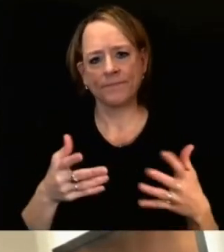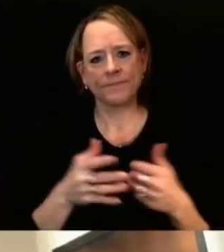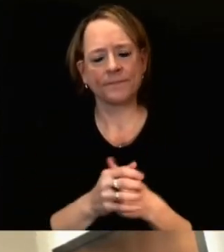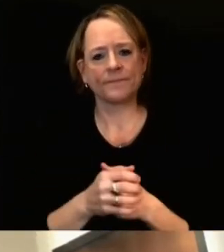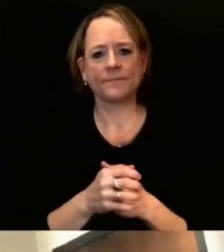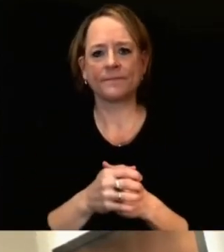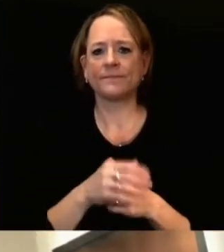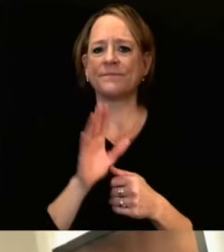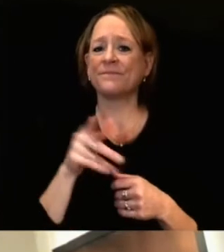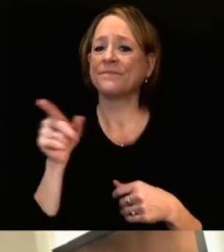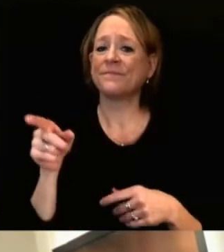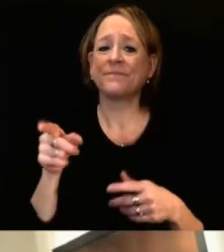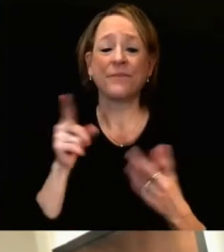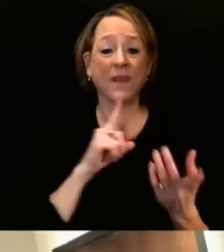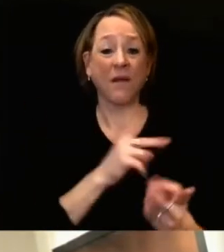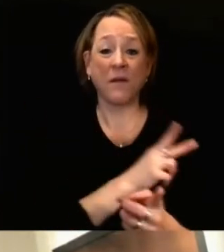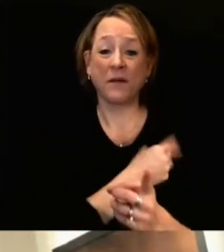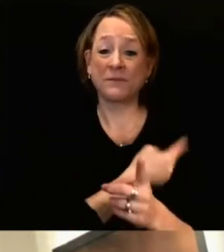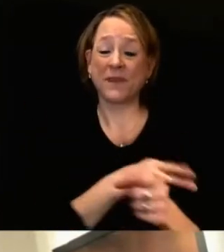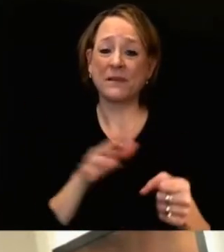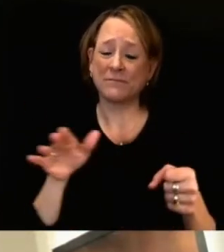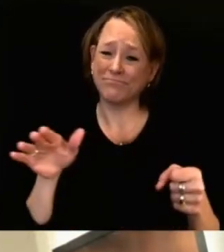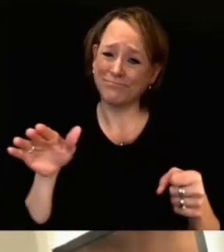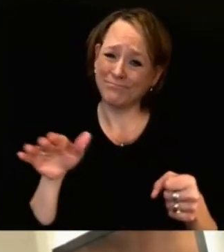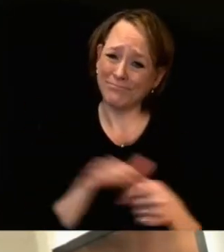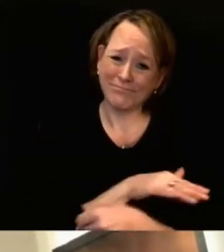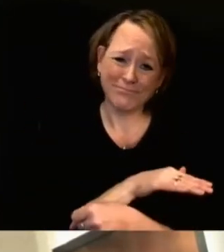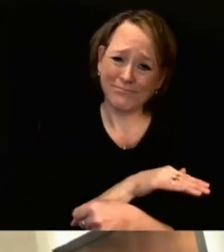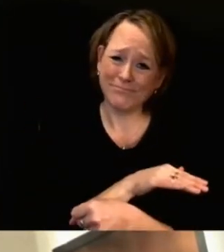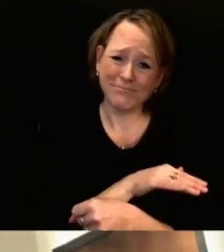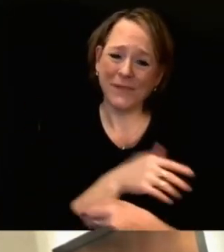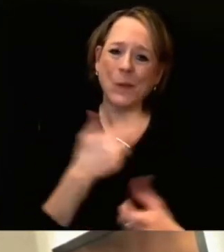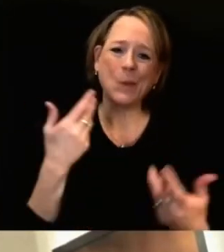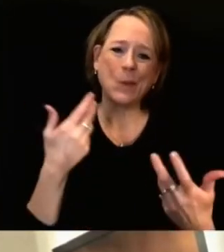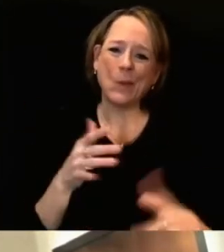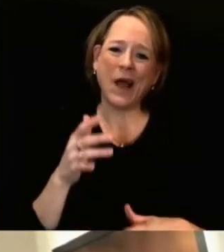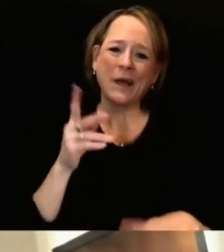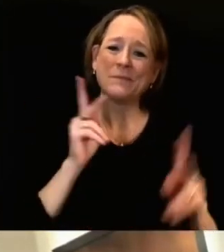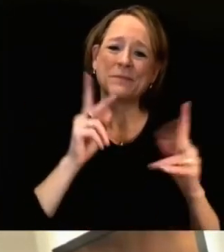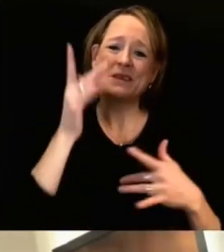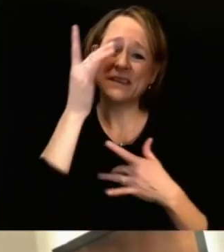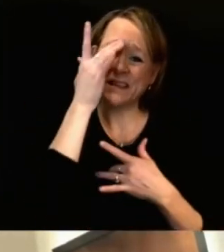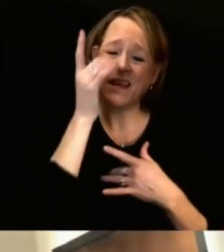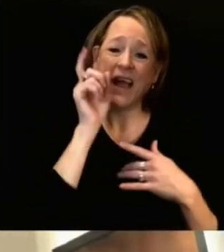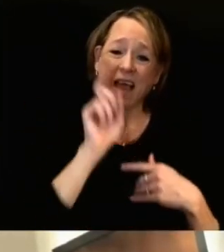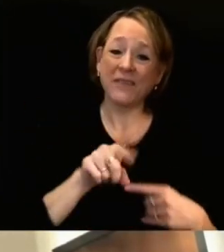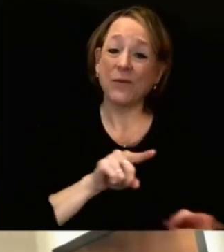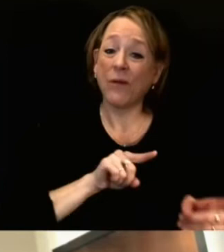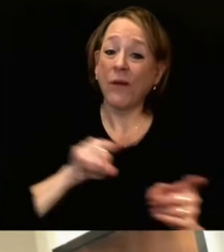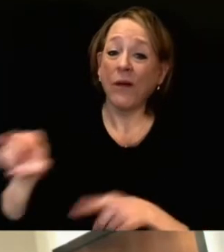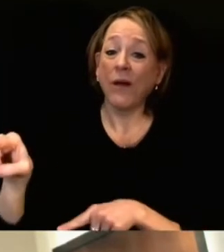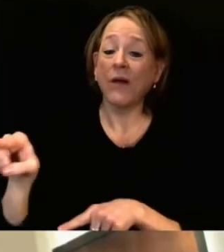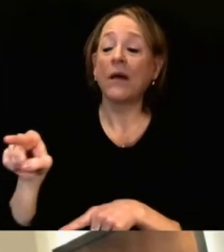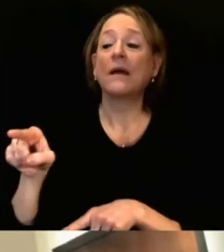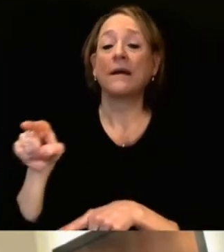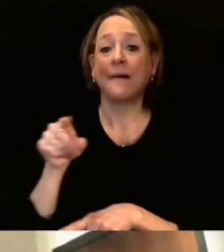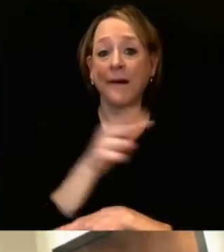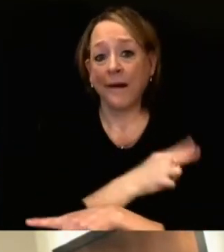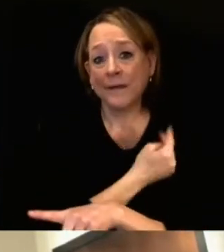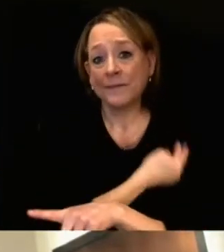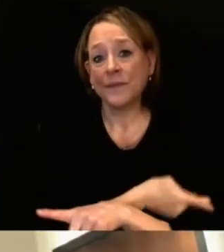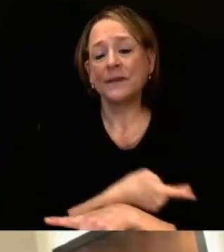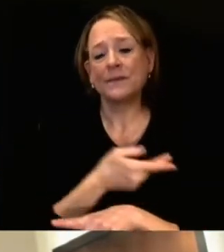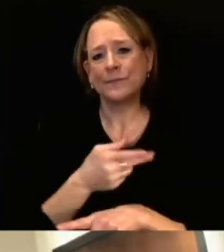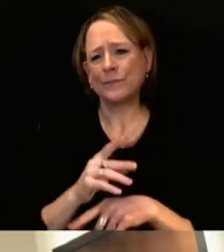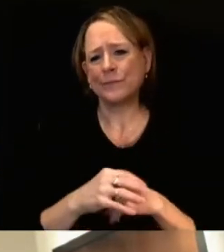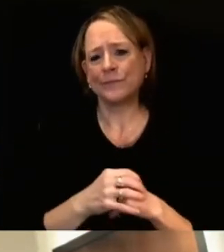prevent people from getting sick and getting into the hospital, it's a good reminder that the seasonal flu shot